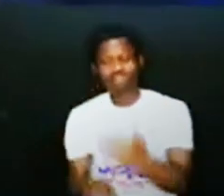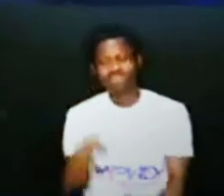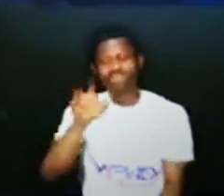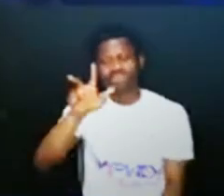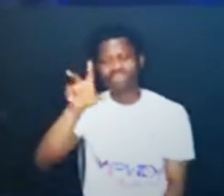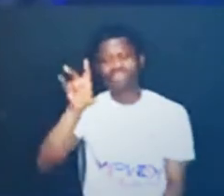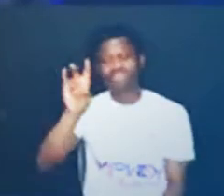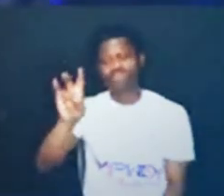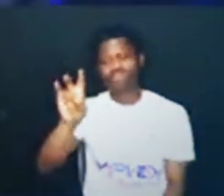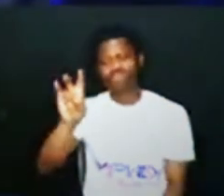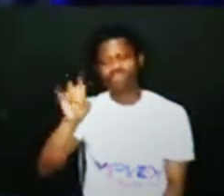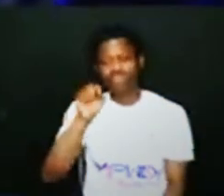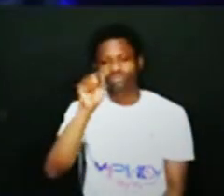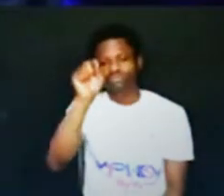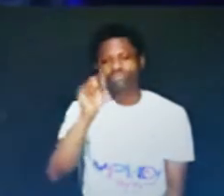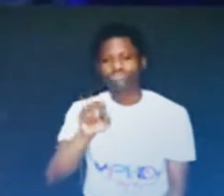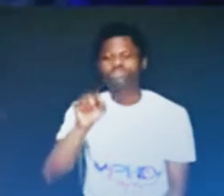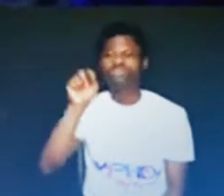37. Now verse